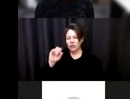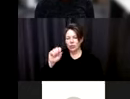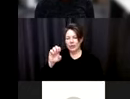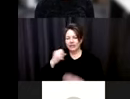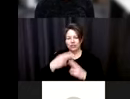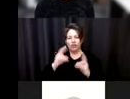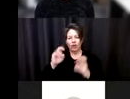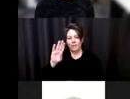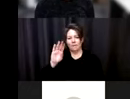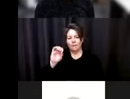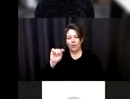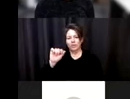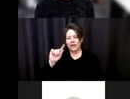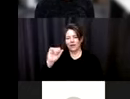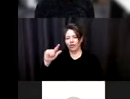Portraits.